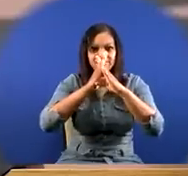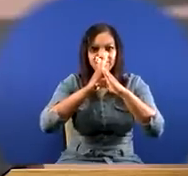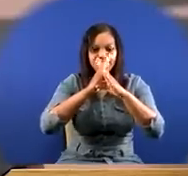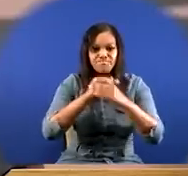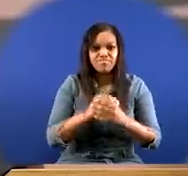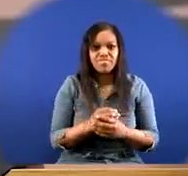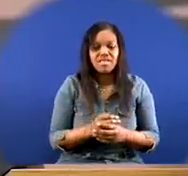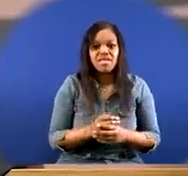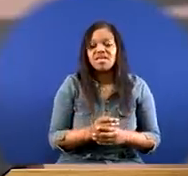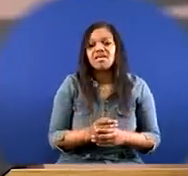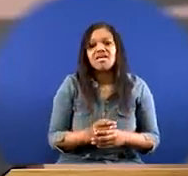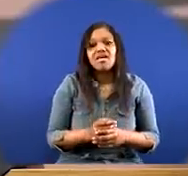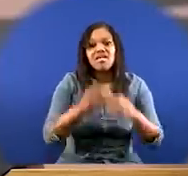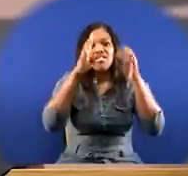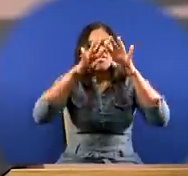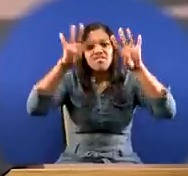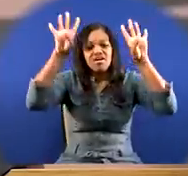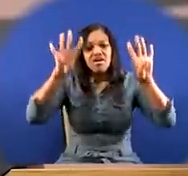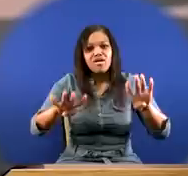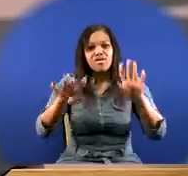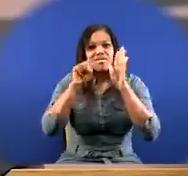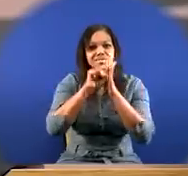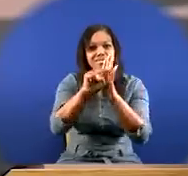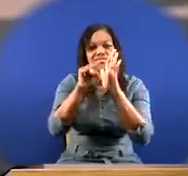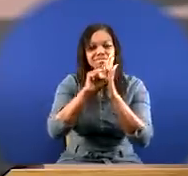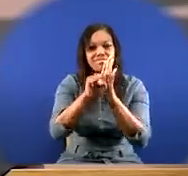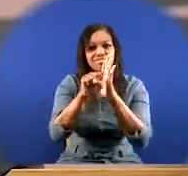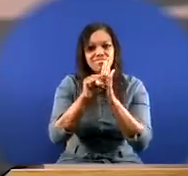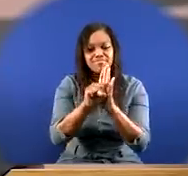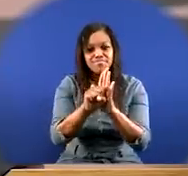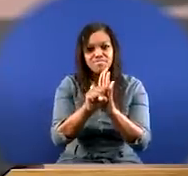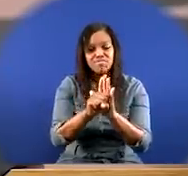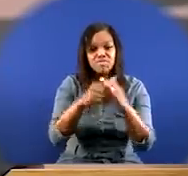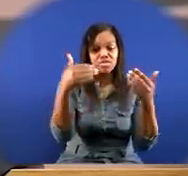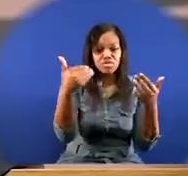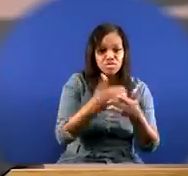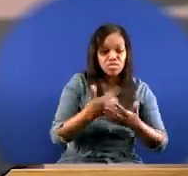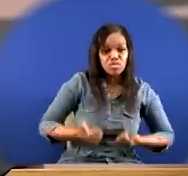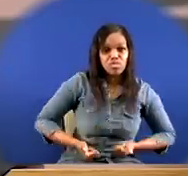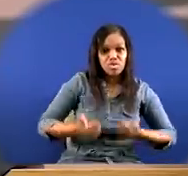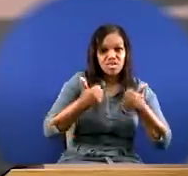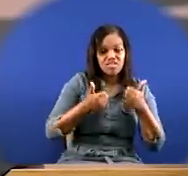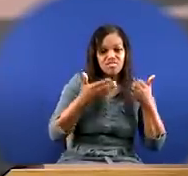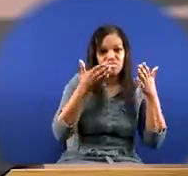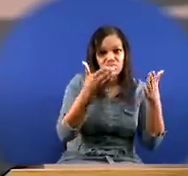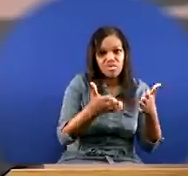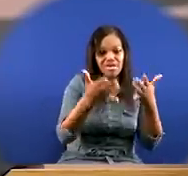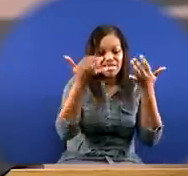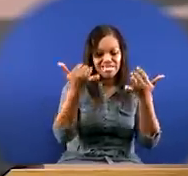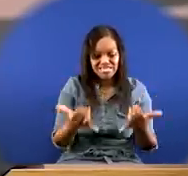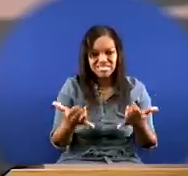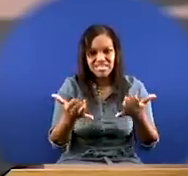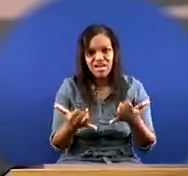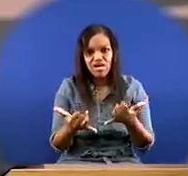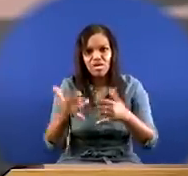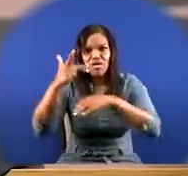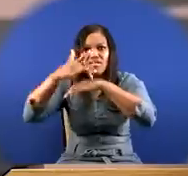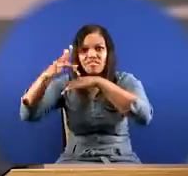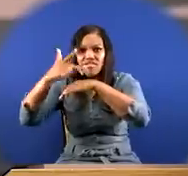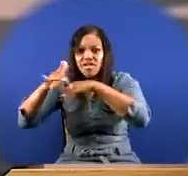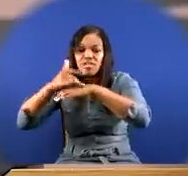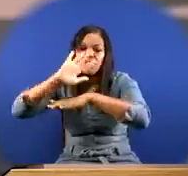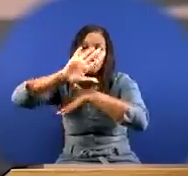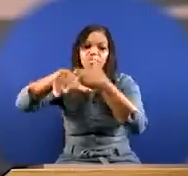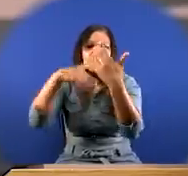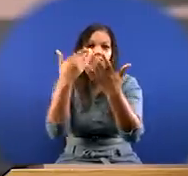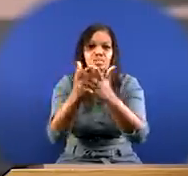The rending of the veil signified that the new and living way is now open for all people